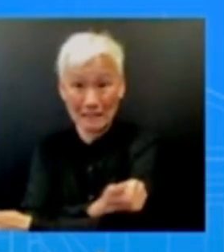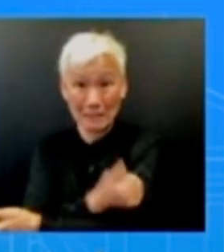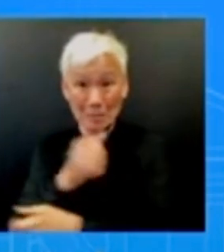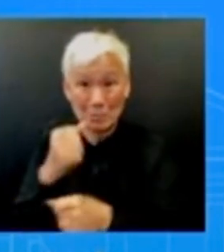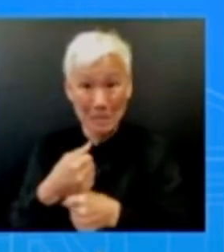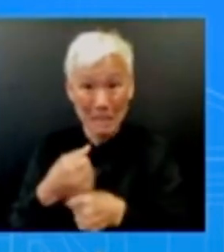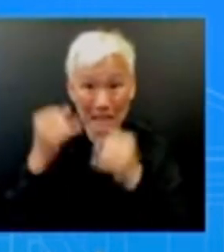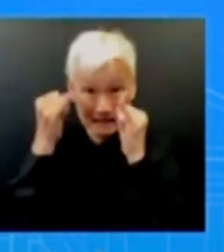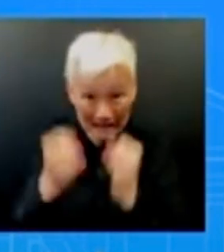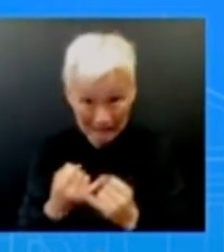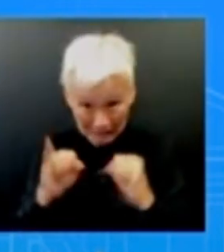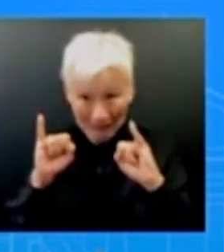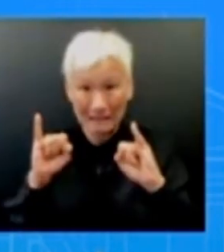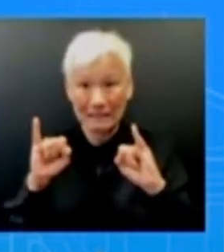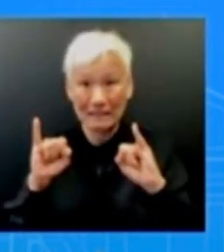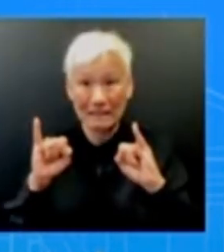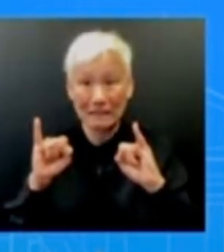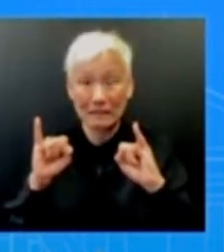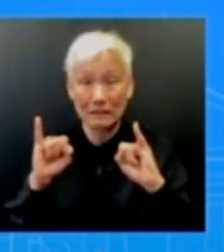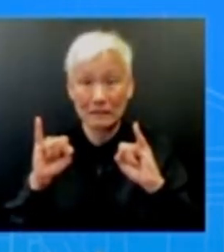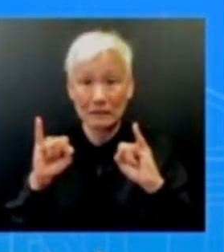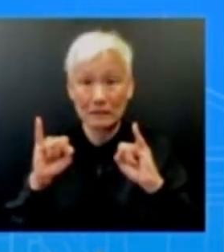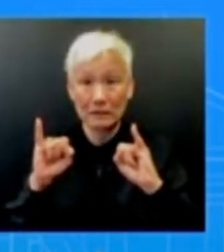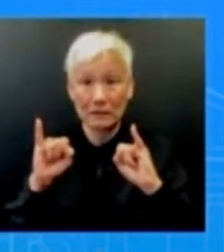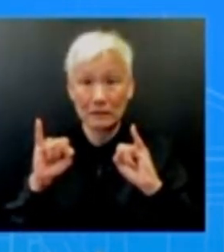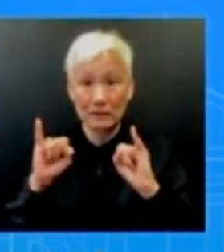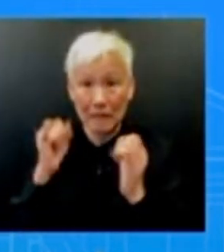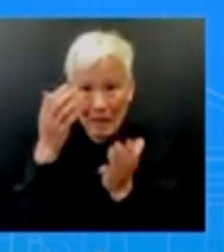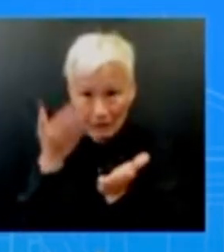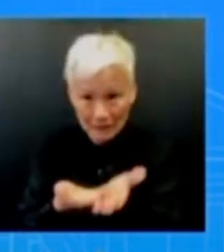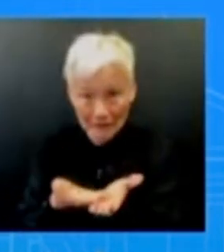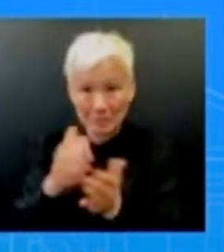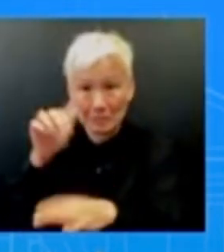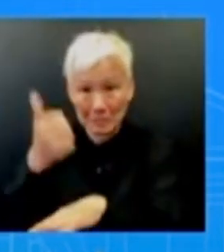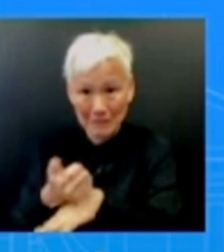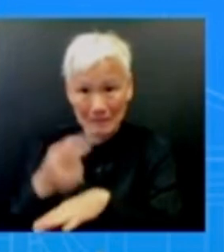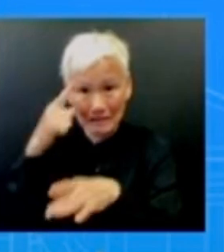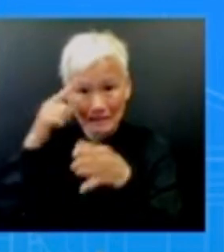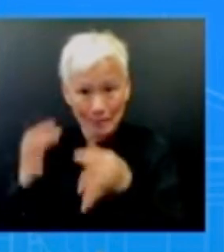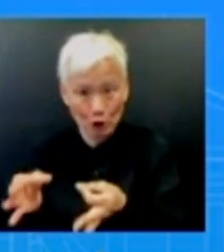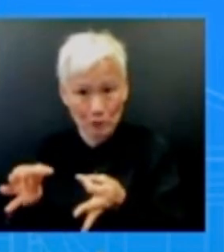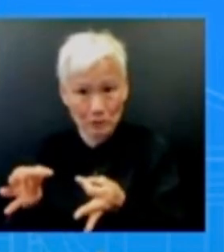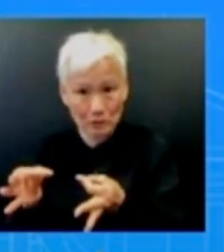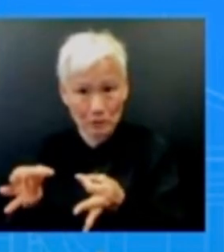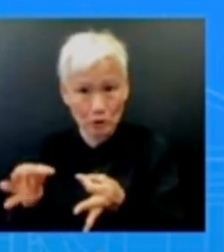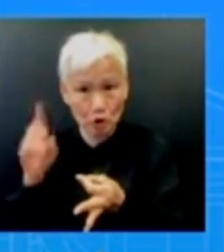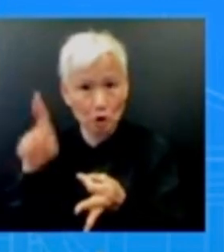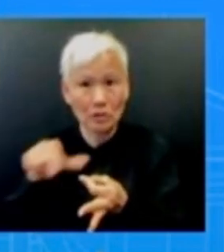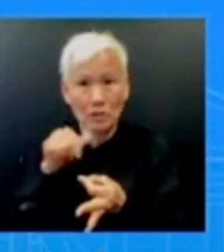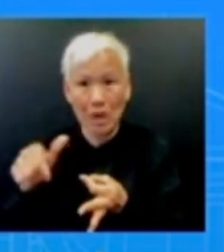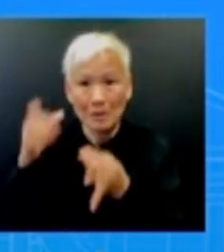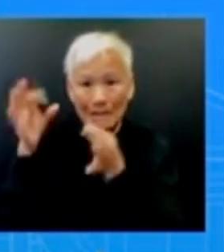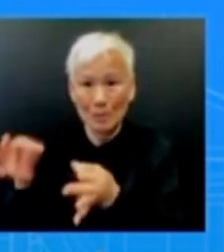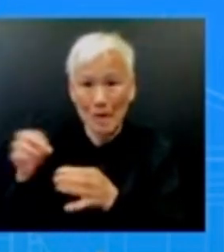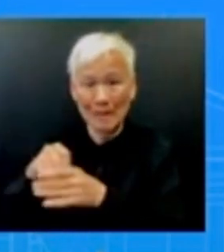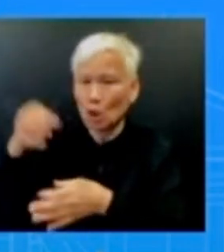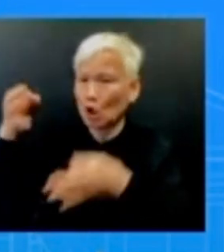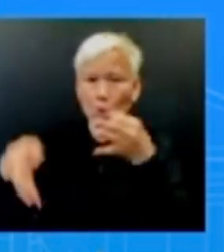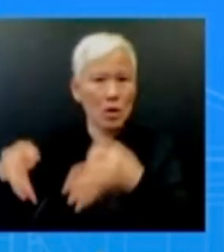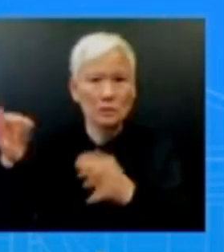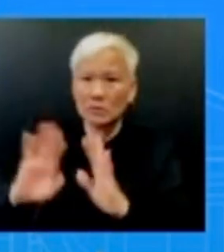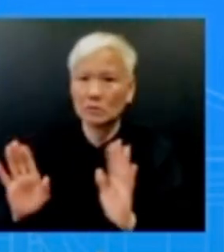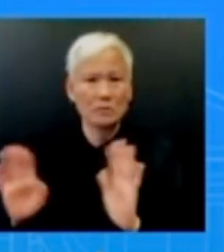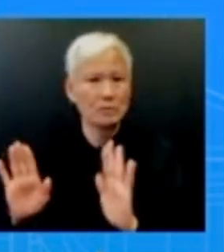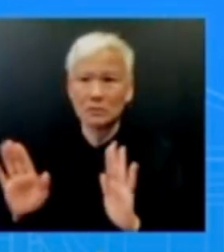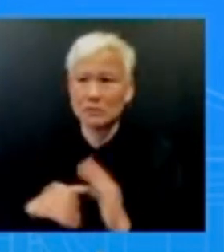those decisions on what medication can be used in our country should not be determined in court. And they should be determined based on their safety, science, and the